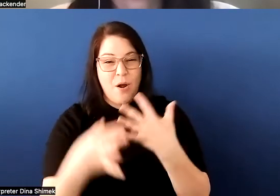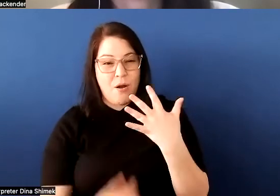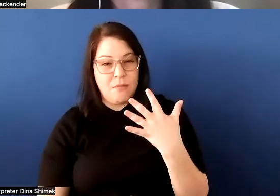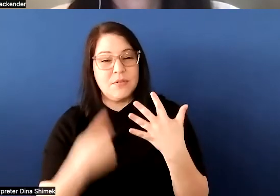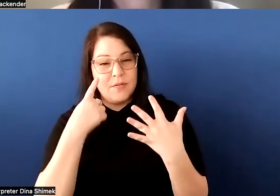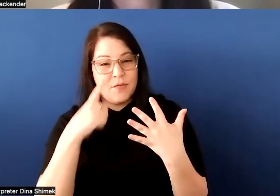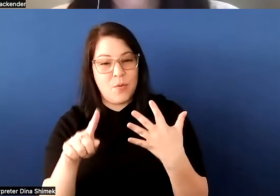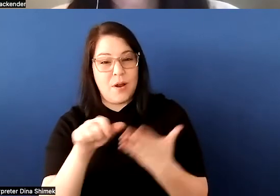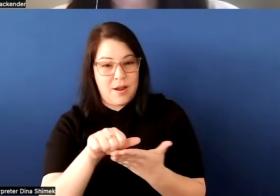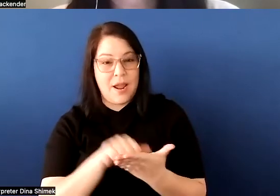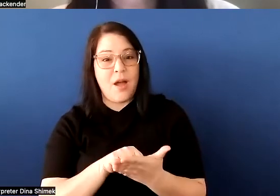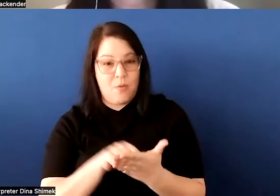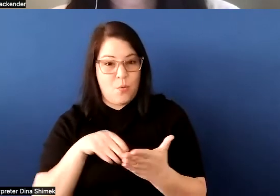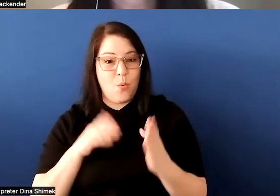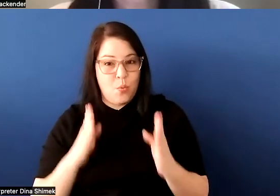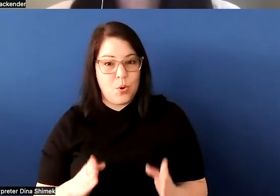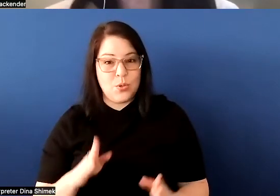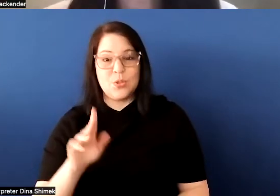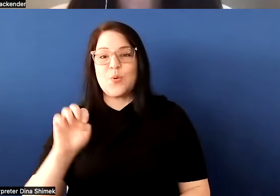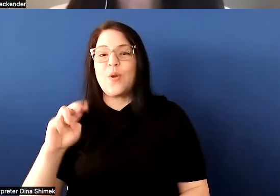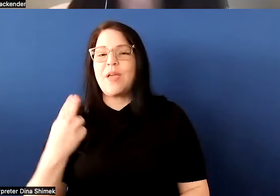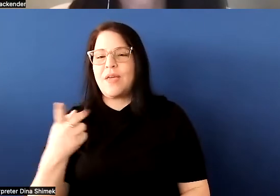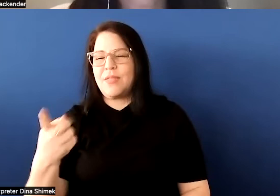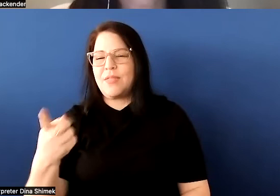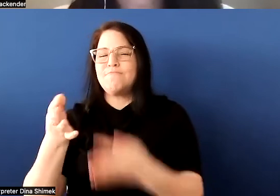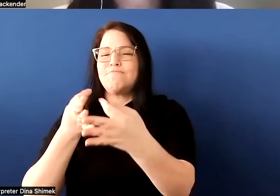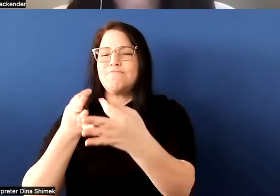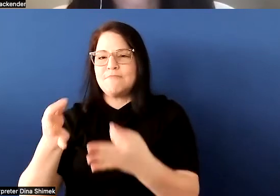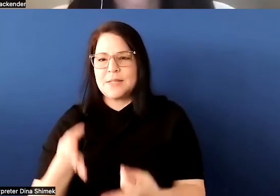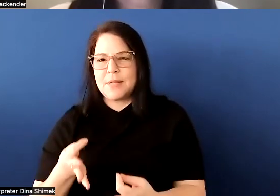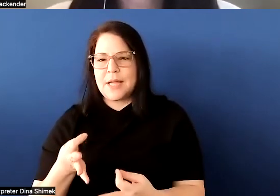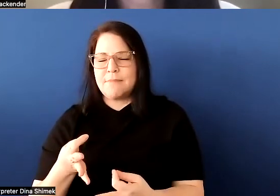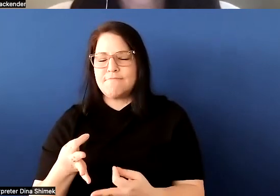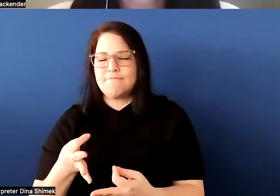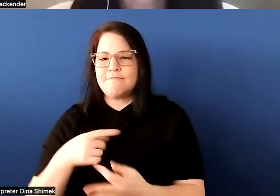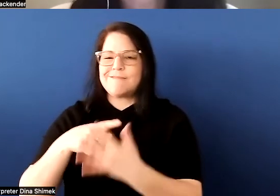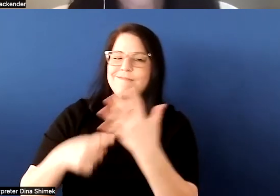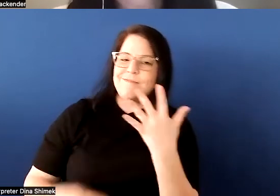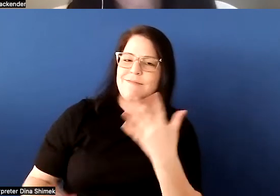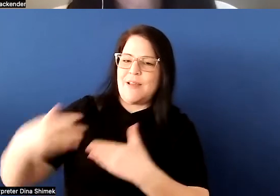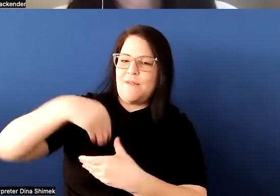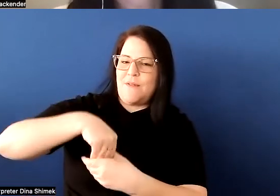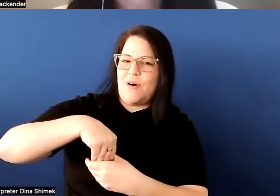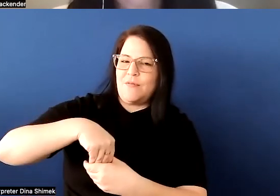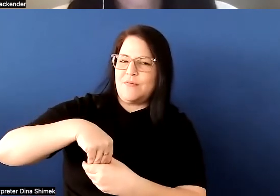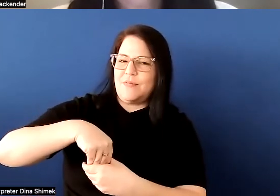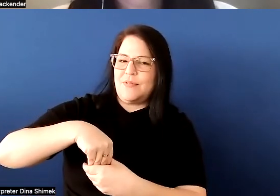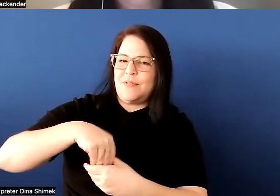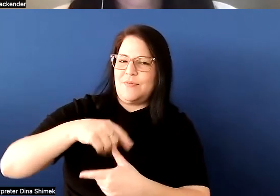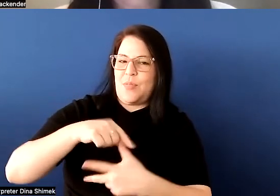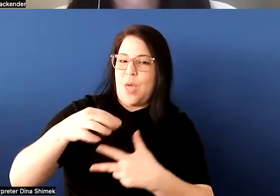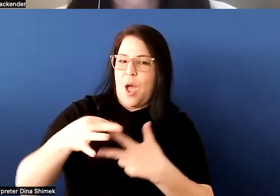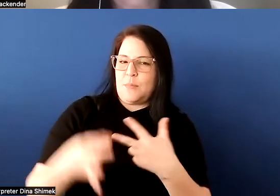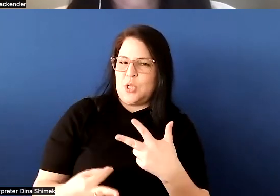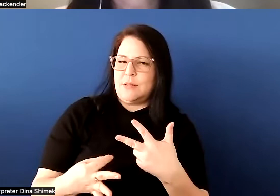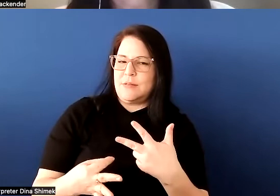our account holders. So Keith, I want you to kind of walk us through an overview of our pre-designed options. So we have 3 of those